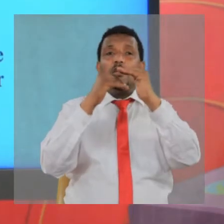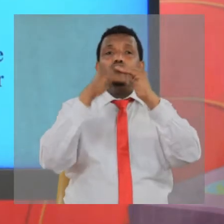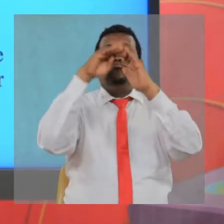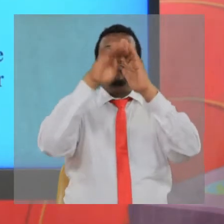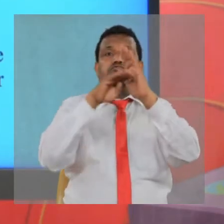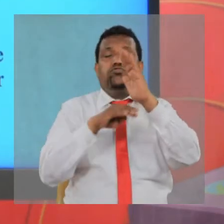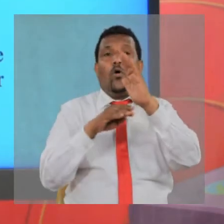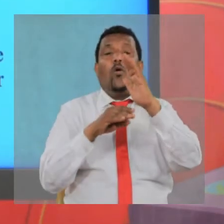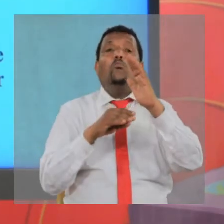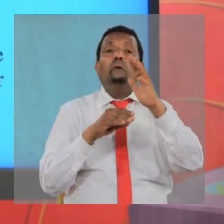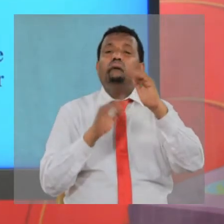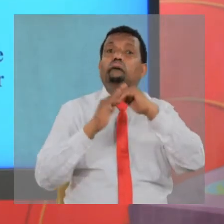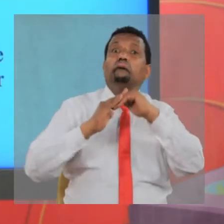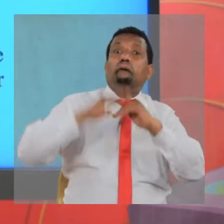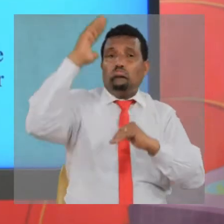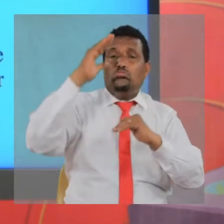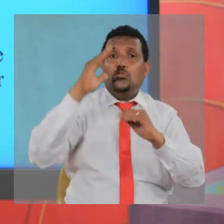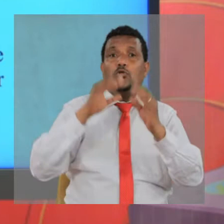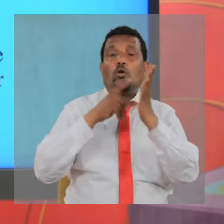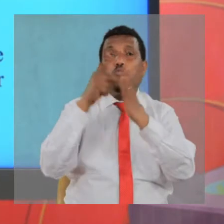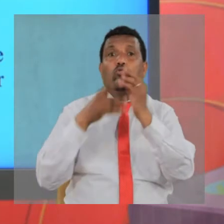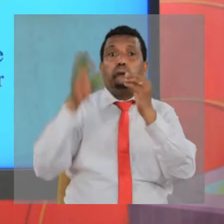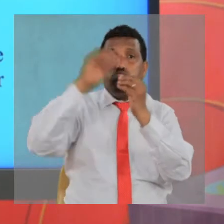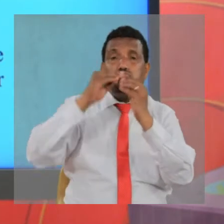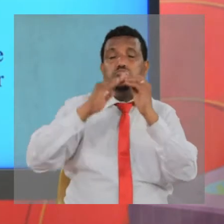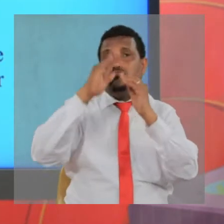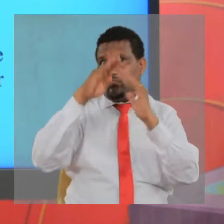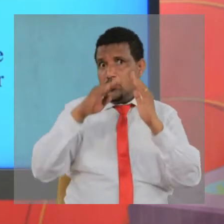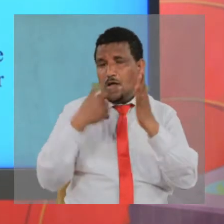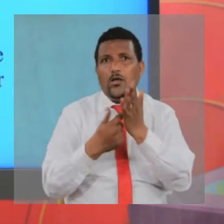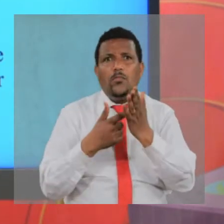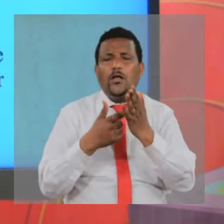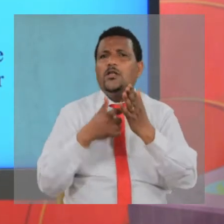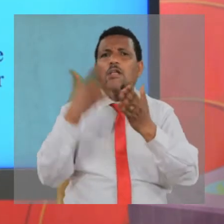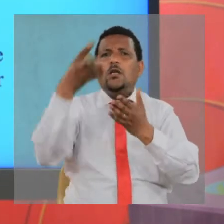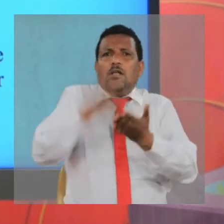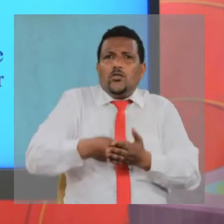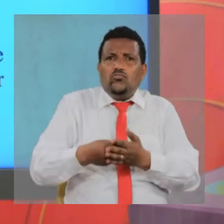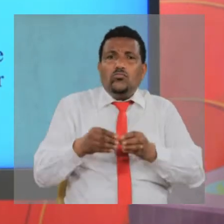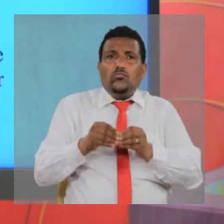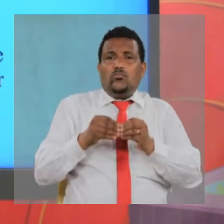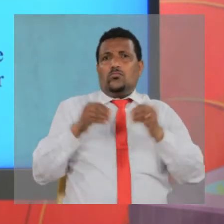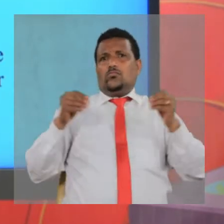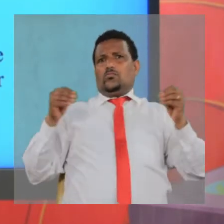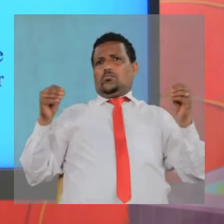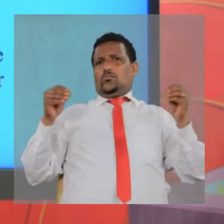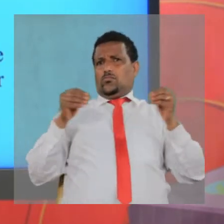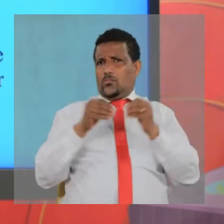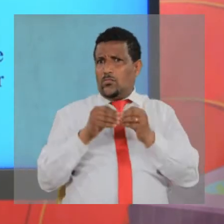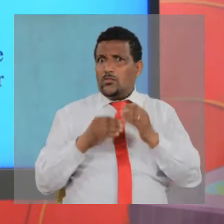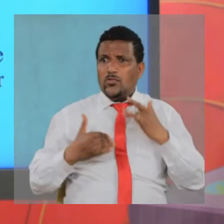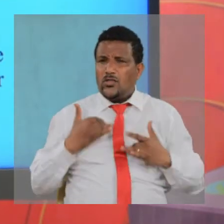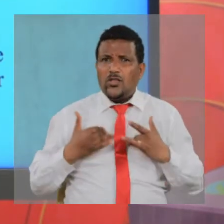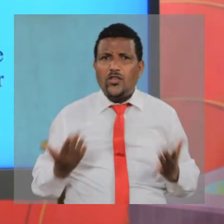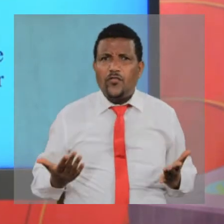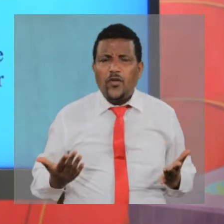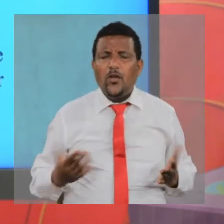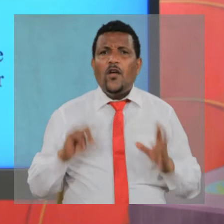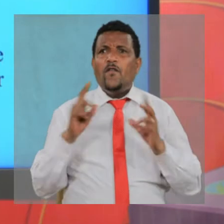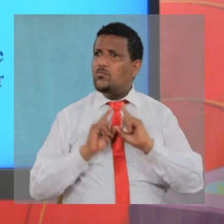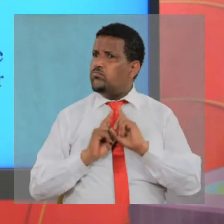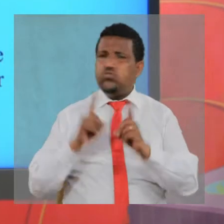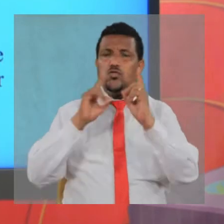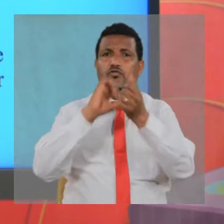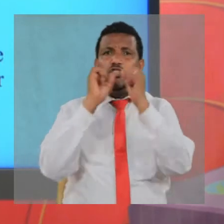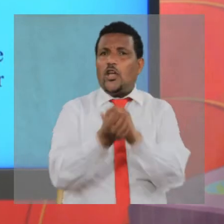increment in price of a commodity. This indicates that the buyer is elastic, indicating that he is very sensitive, very responsive to